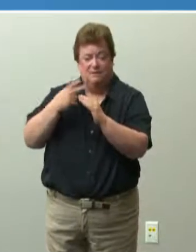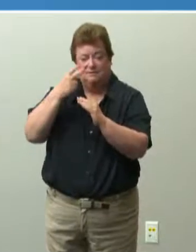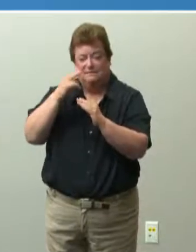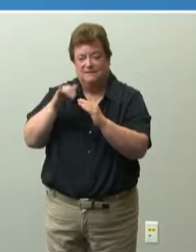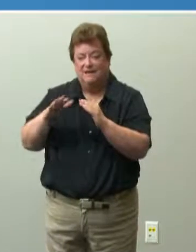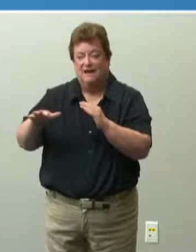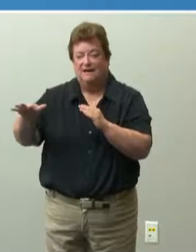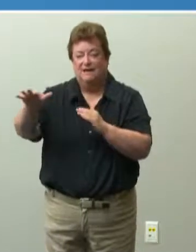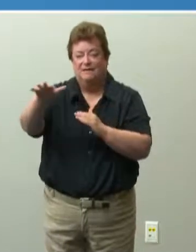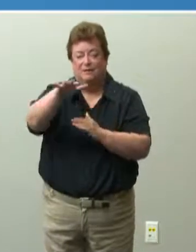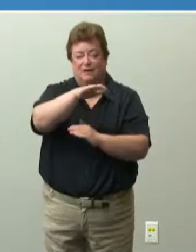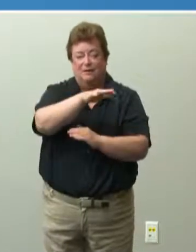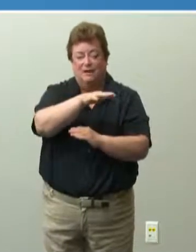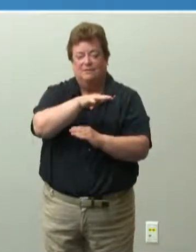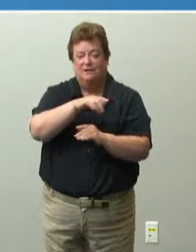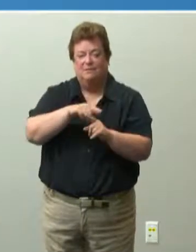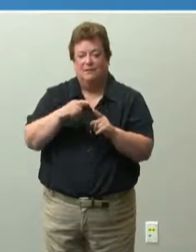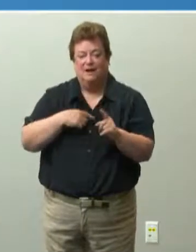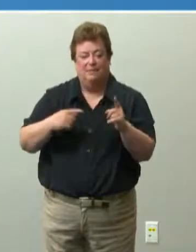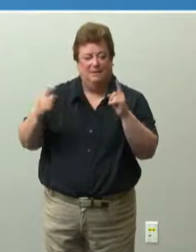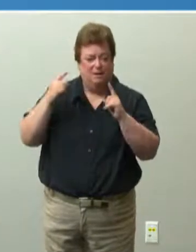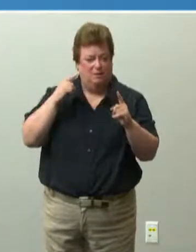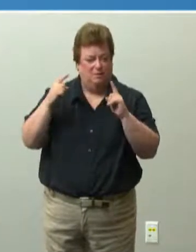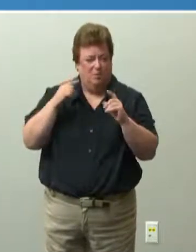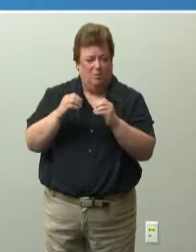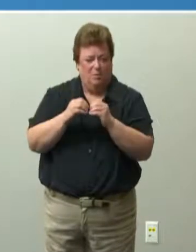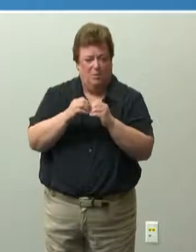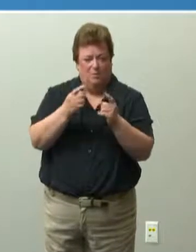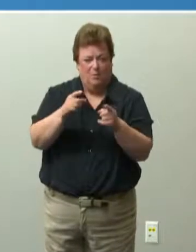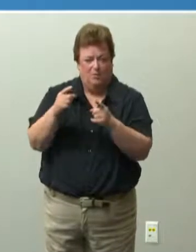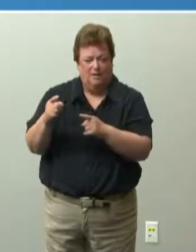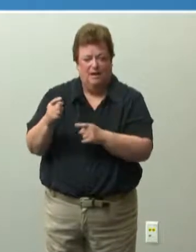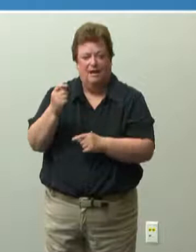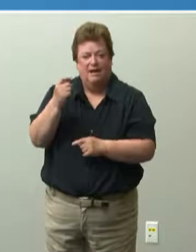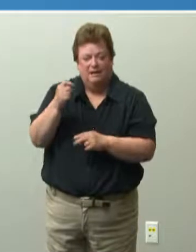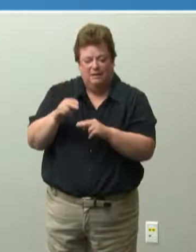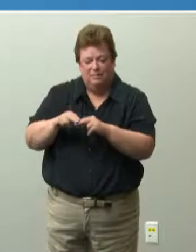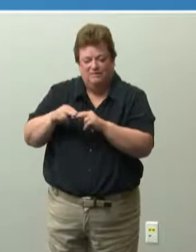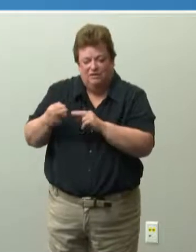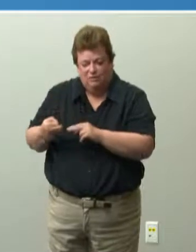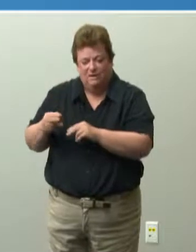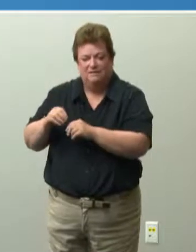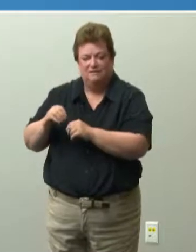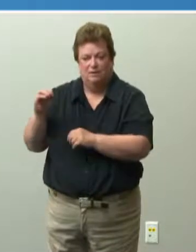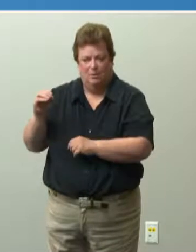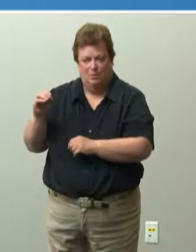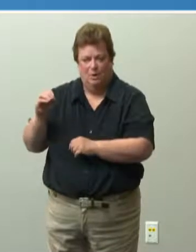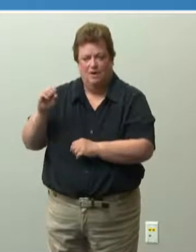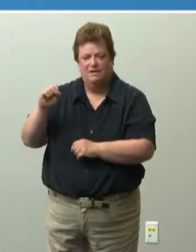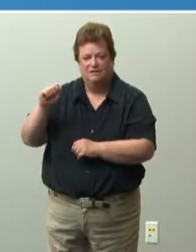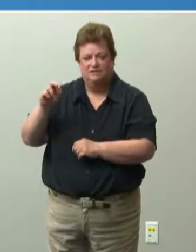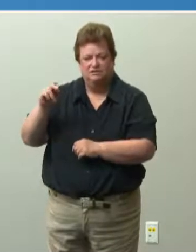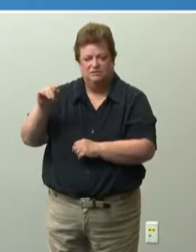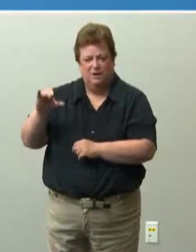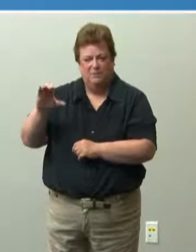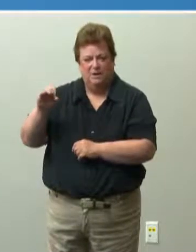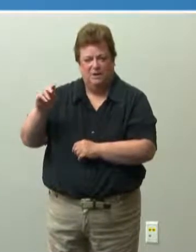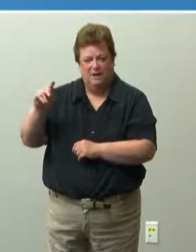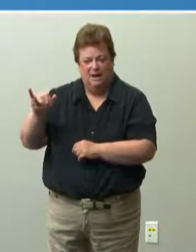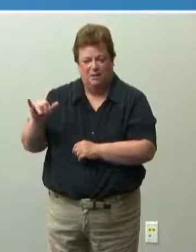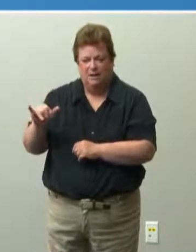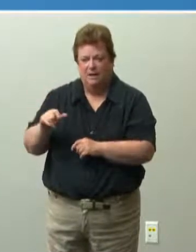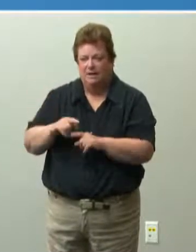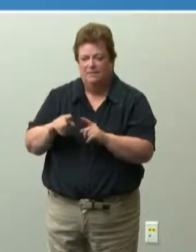I keep hearing from more and more cases, a little bit of decrease in Omaha and Sarpy County, but I'm not sure